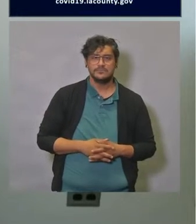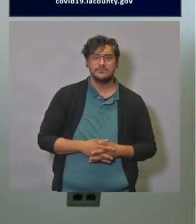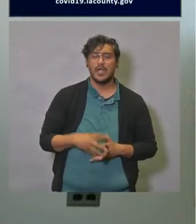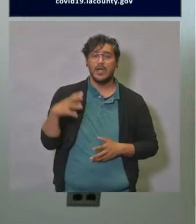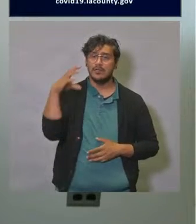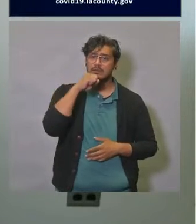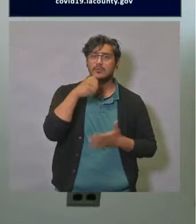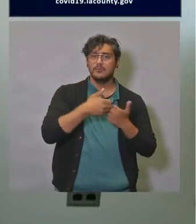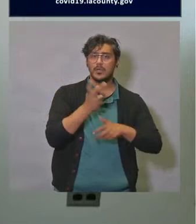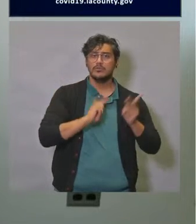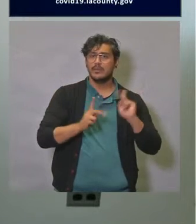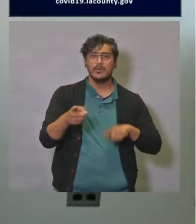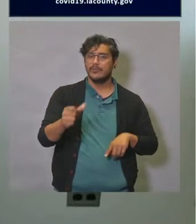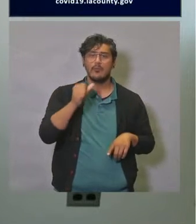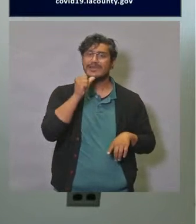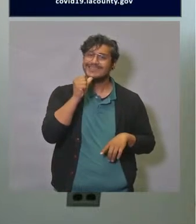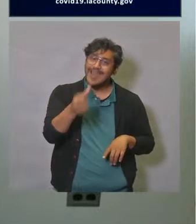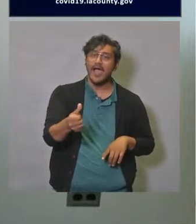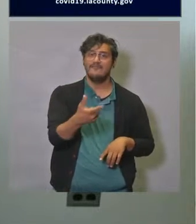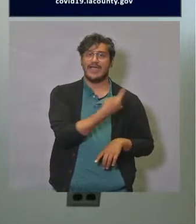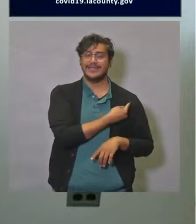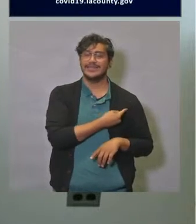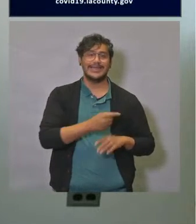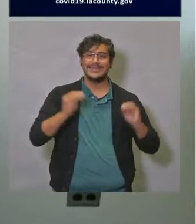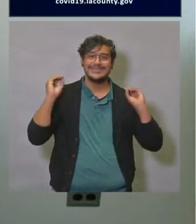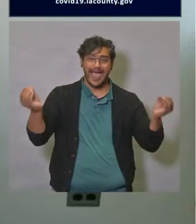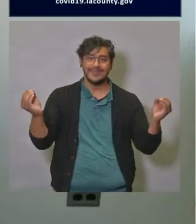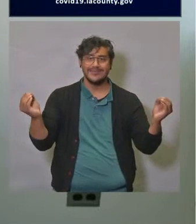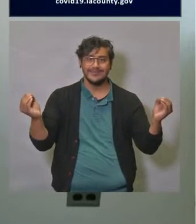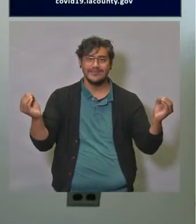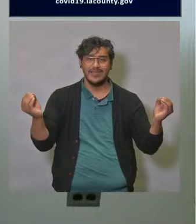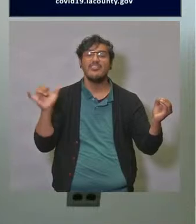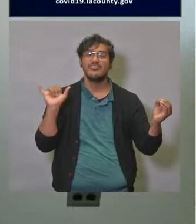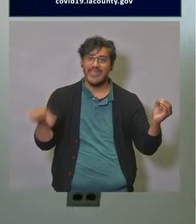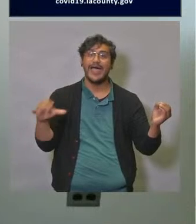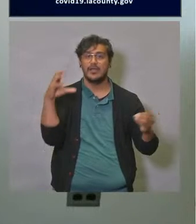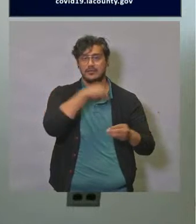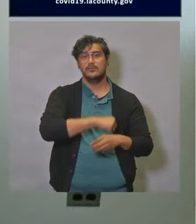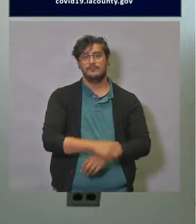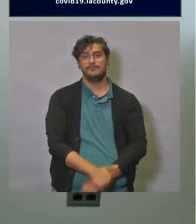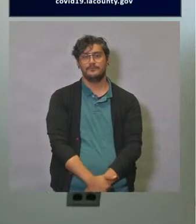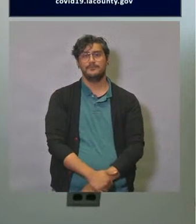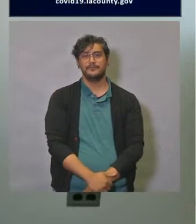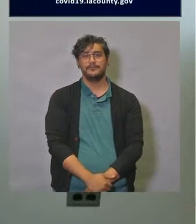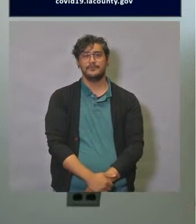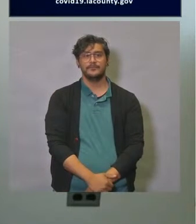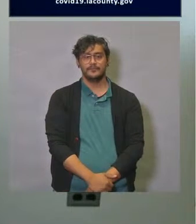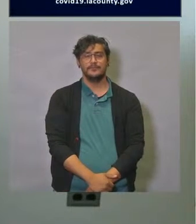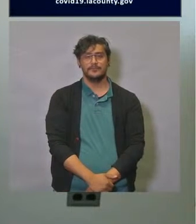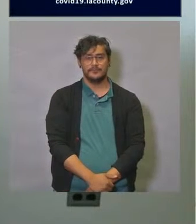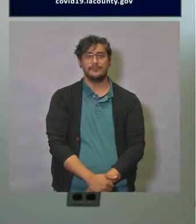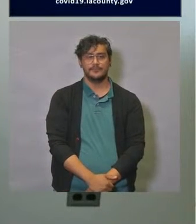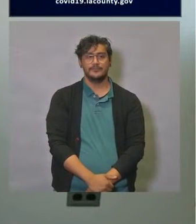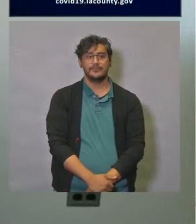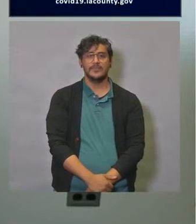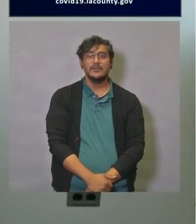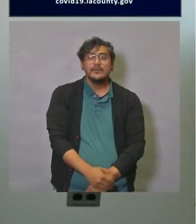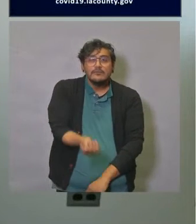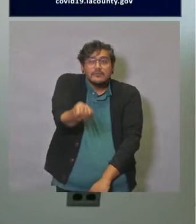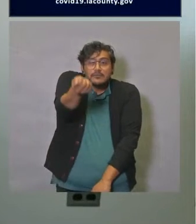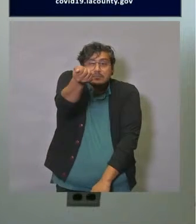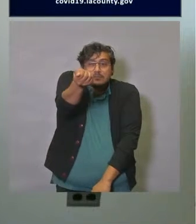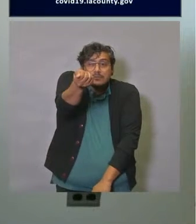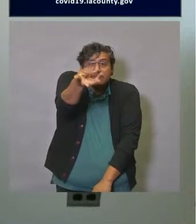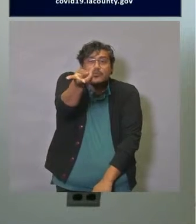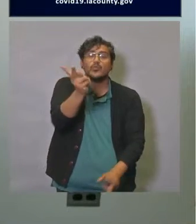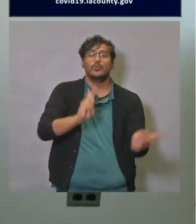people in that group weren't vaccinated at all, is what it's safe to assume. Very, very, very, very few people